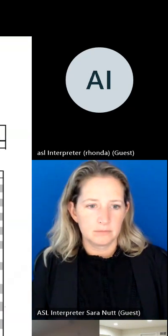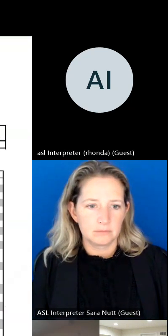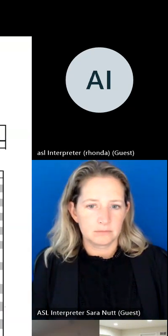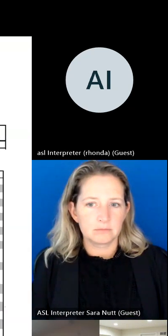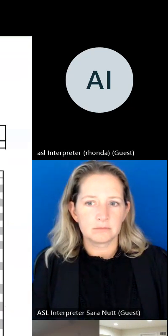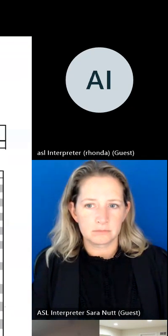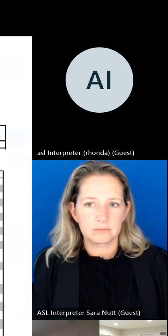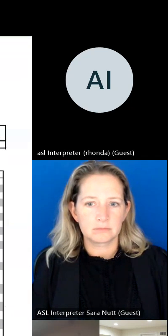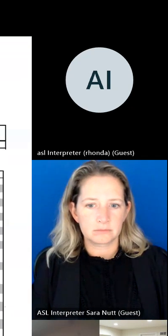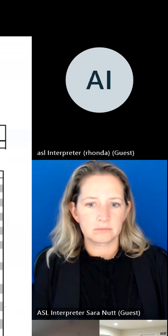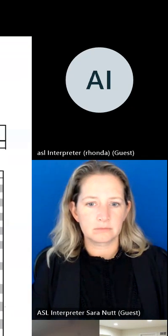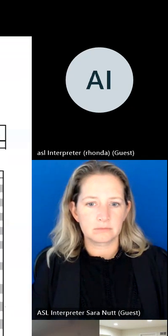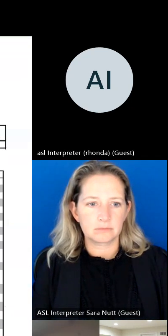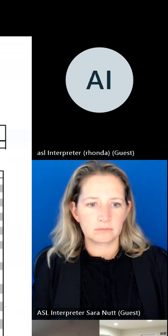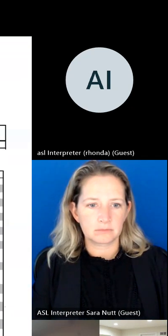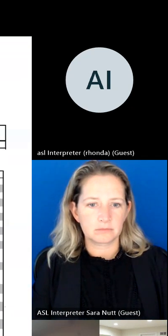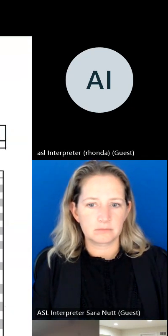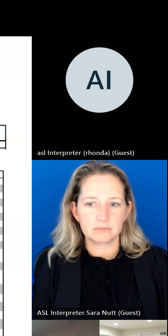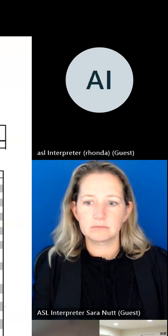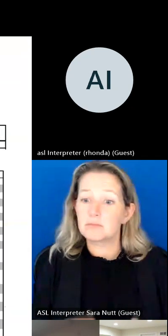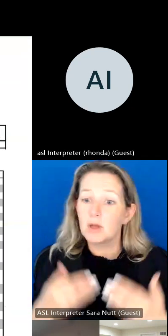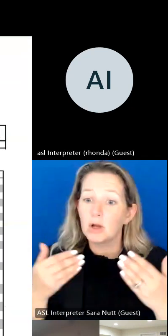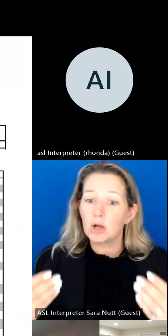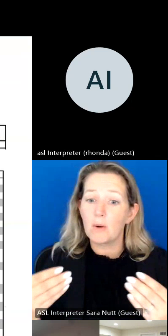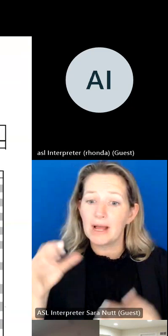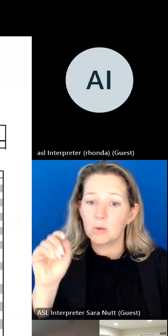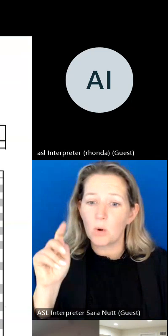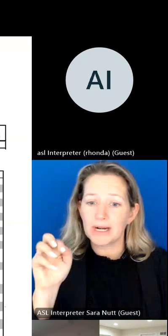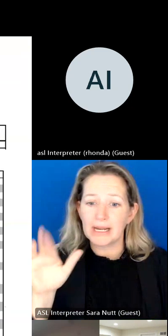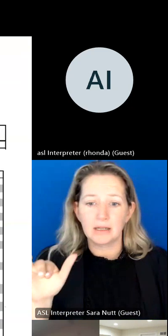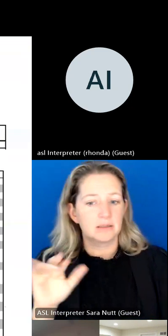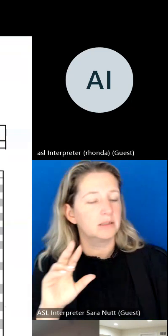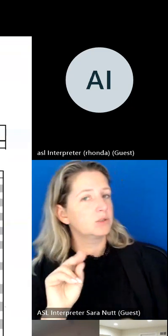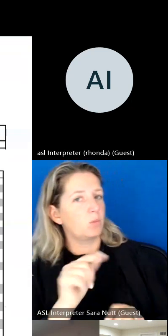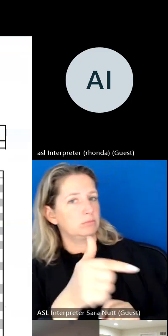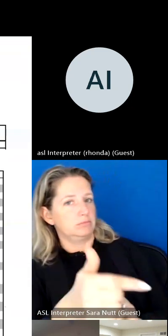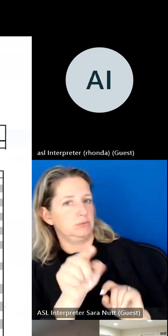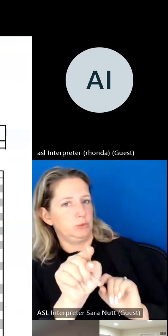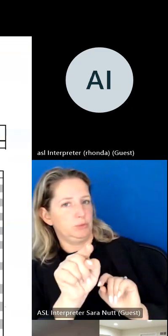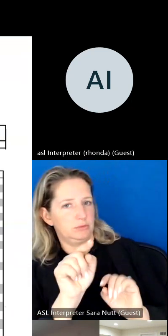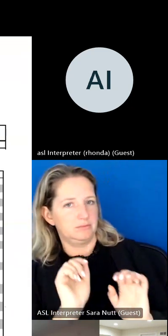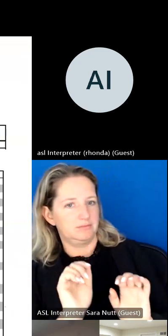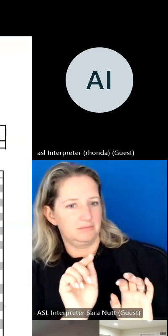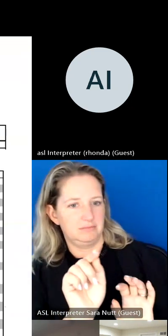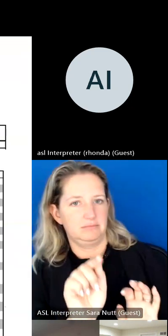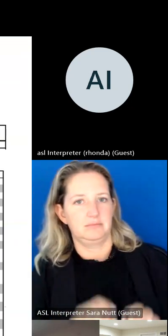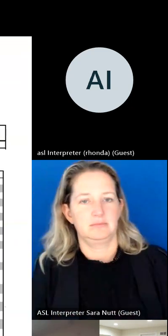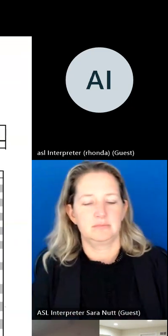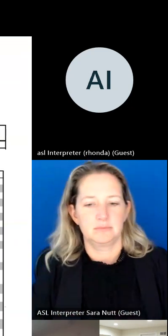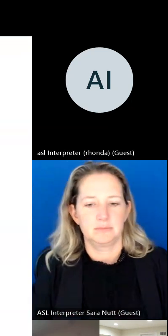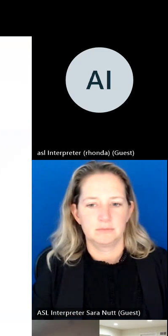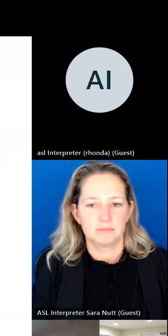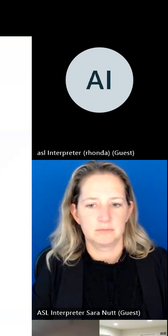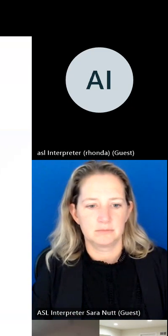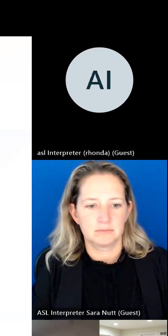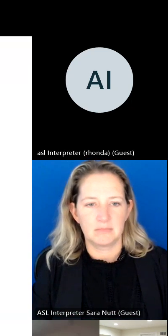Okay. Go ahead, Courtney. Nope, all good. Okay. I think we're